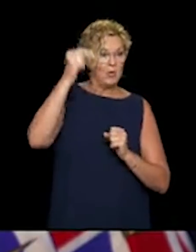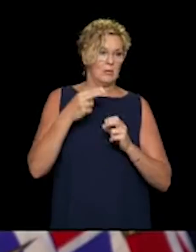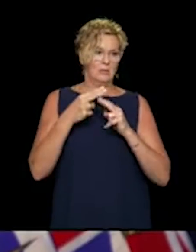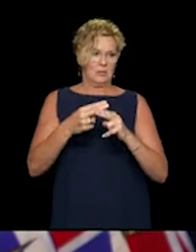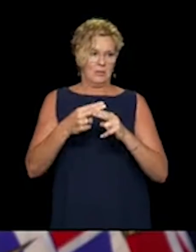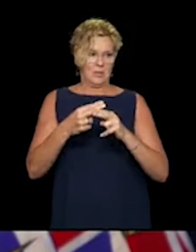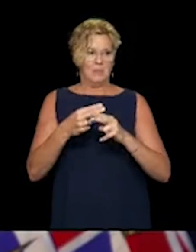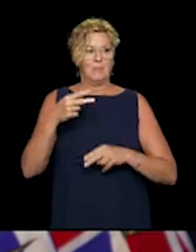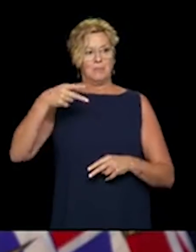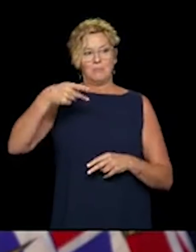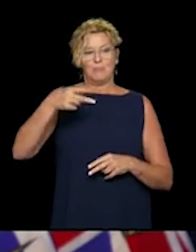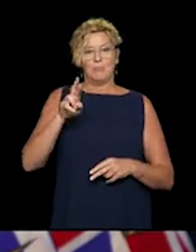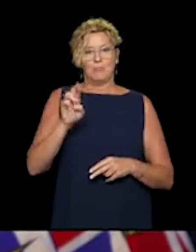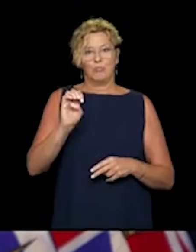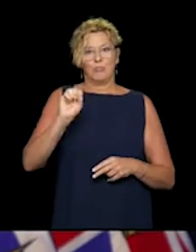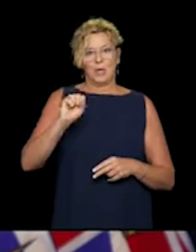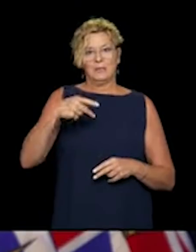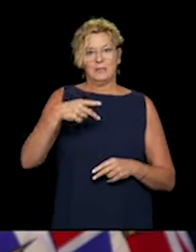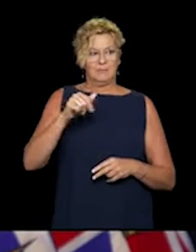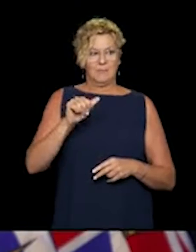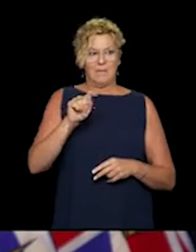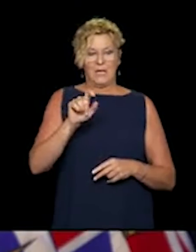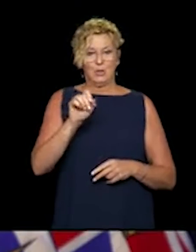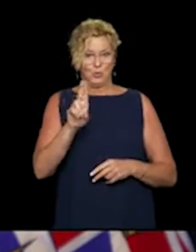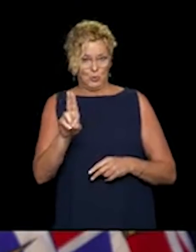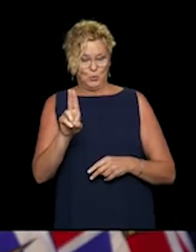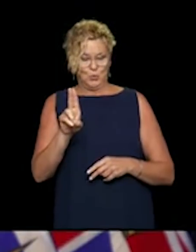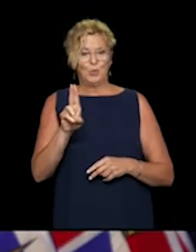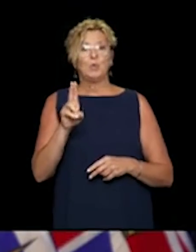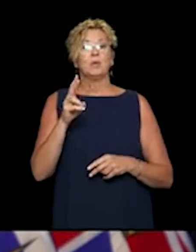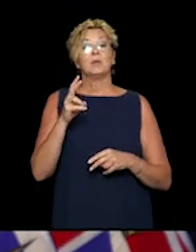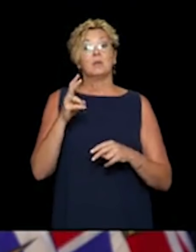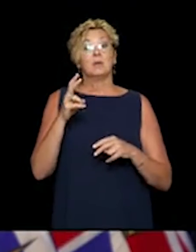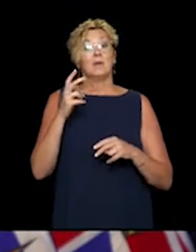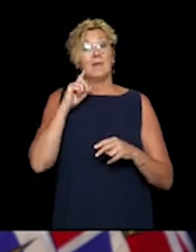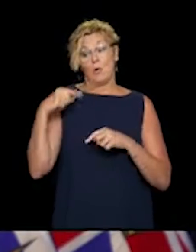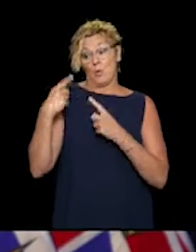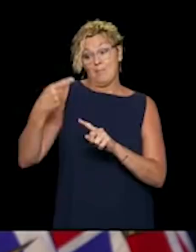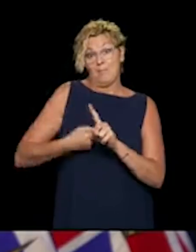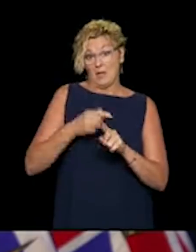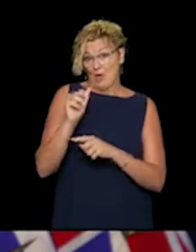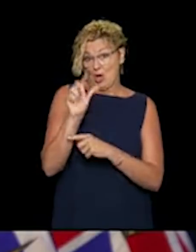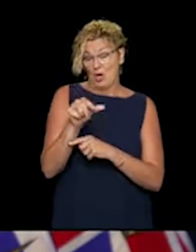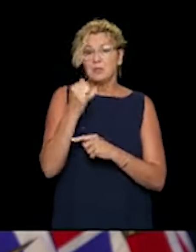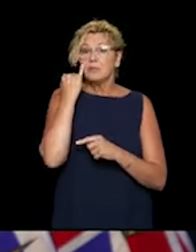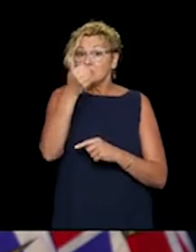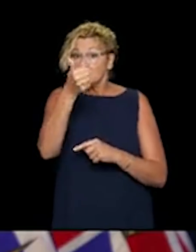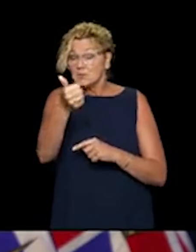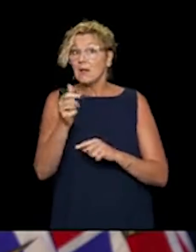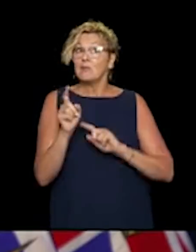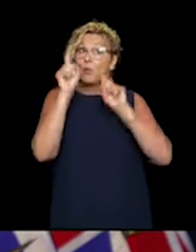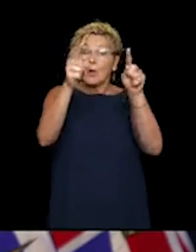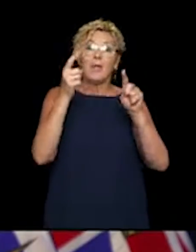happened in the month of August. So anyone who attended events, gatherings, or ceremonies during this period is asked to monitor